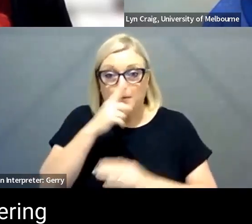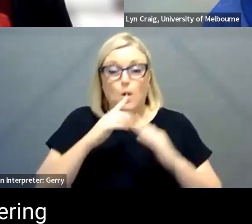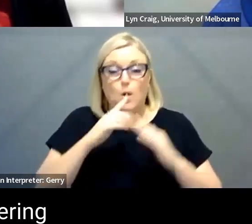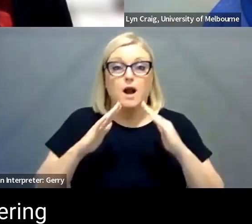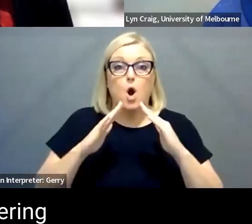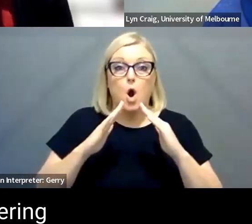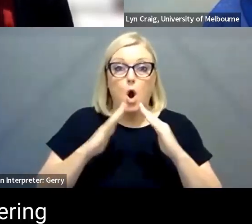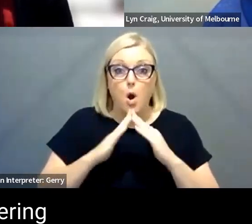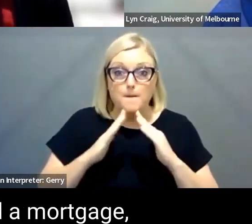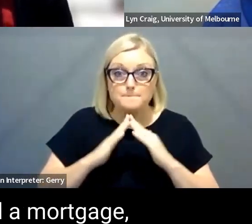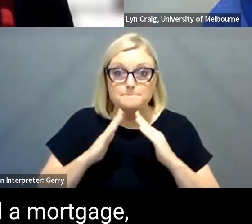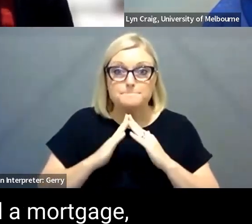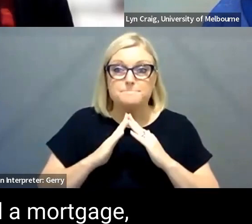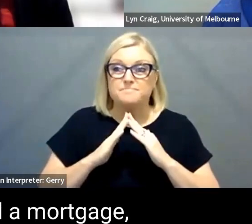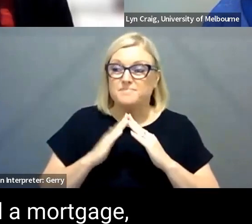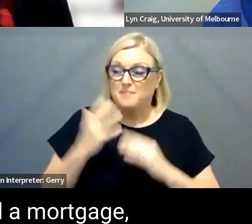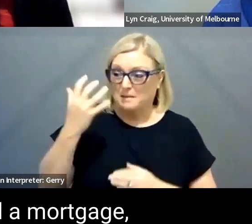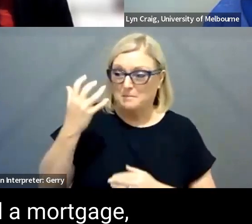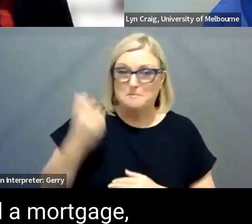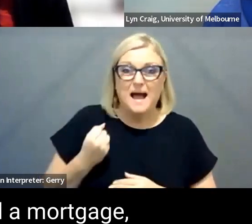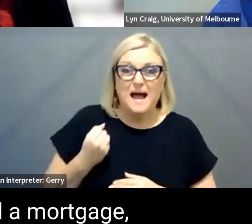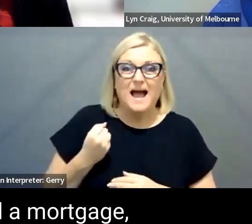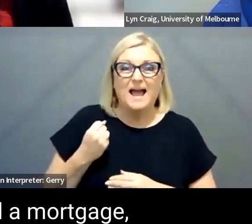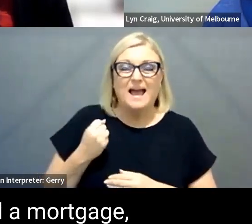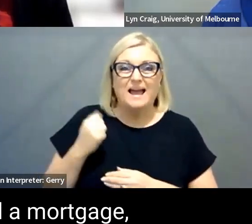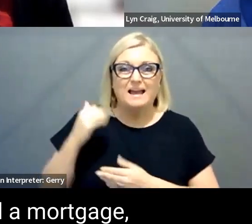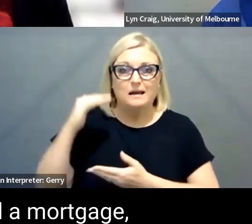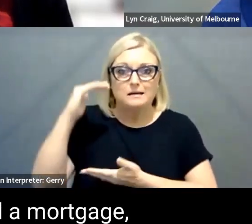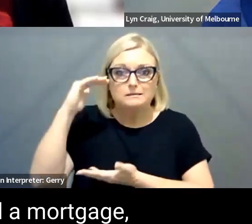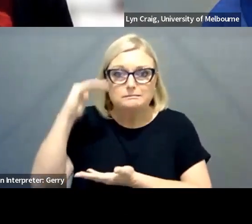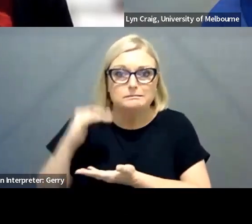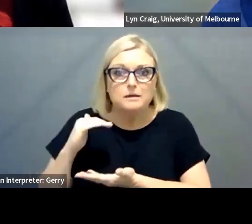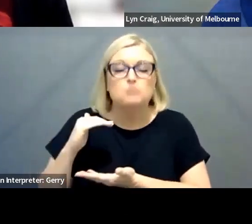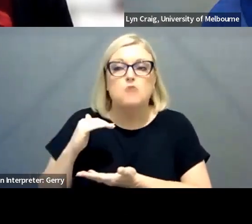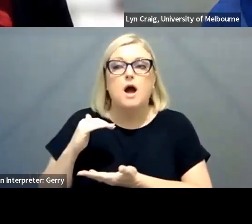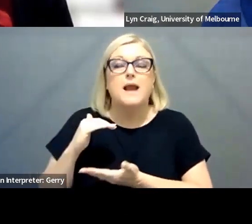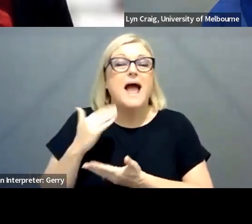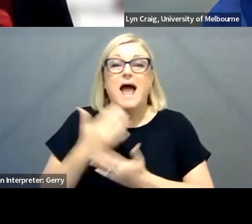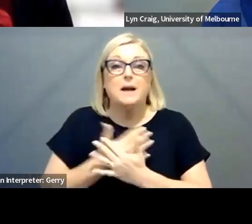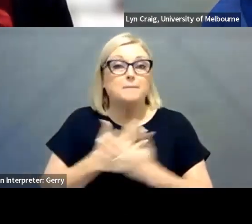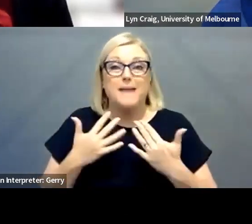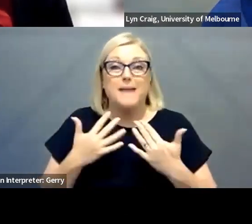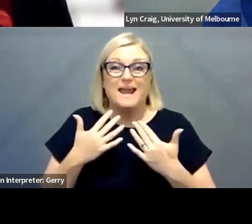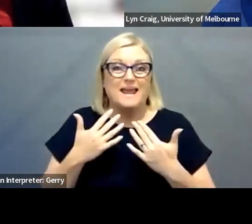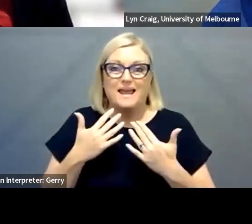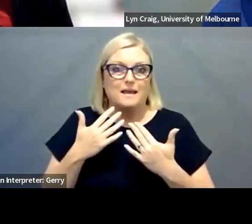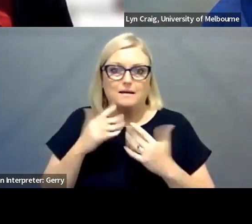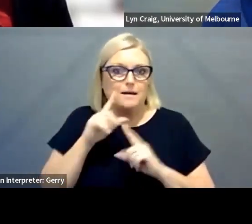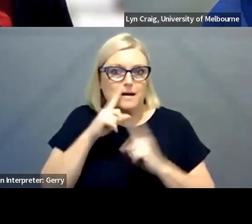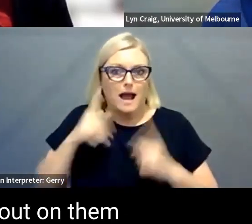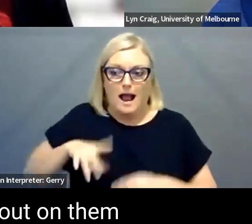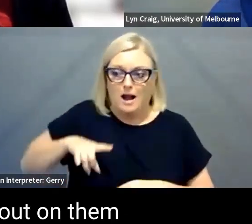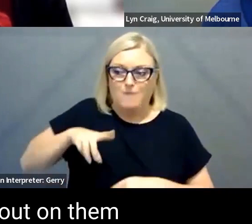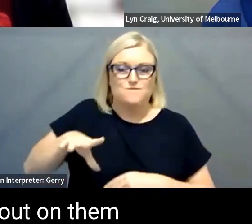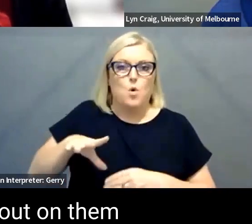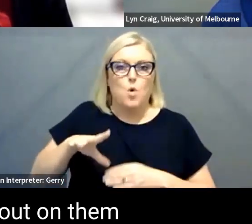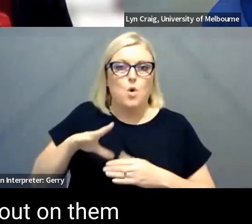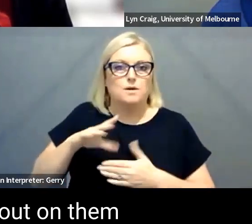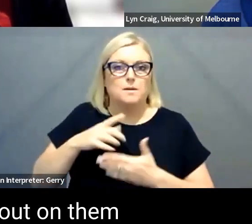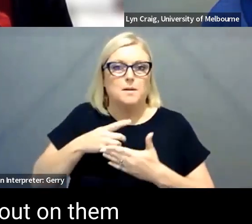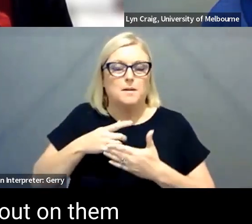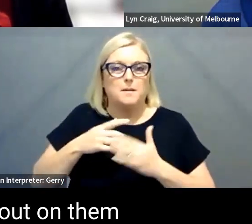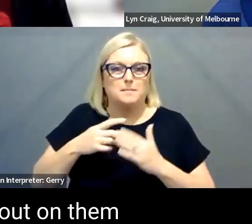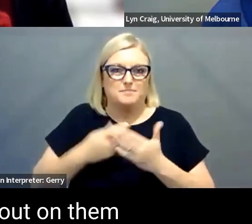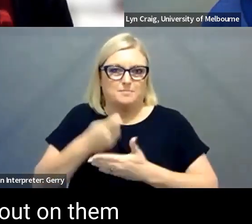suffering in their own pay packets if they can afford a mortgage, many of which can't, but the workload is increasing. And so